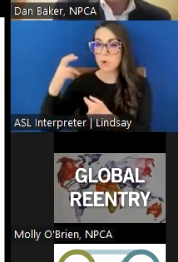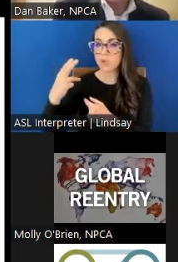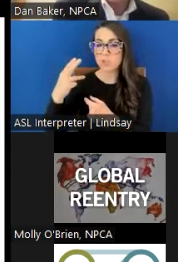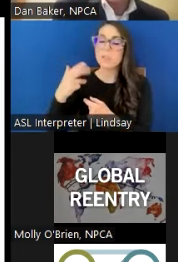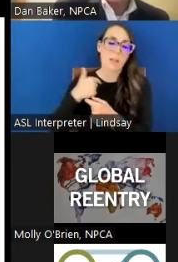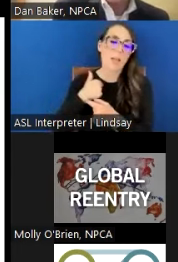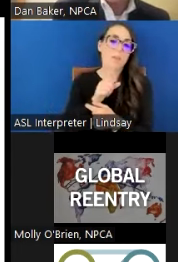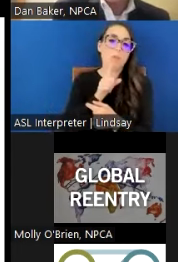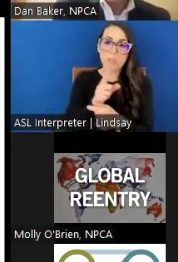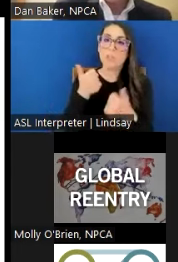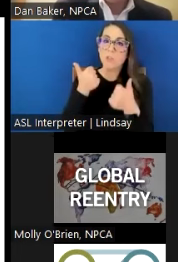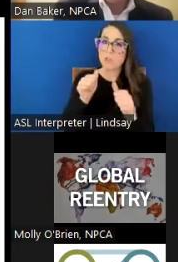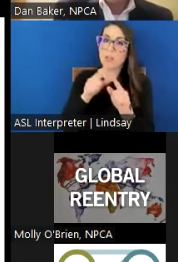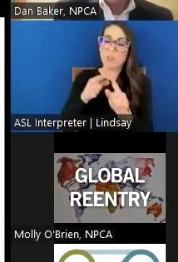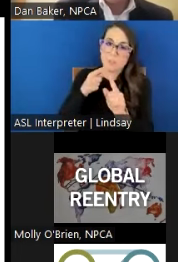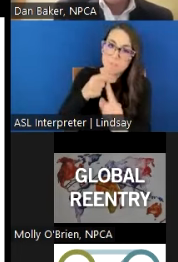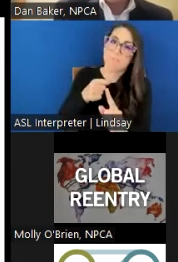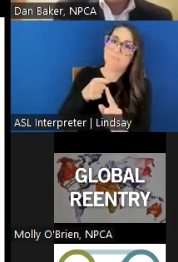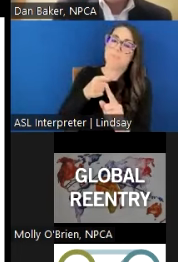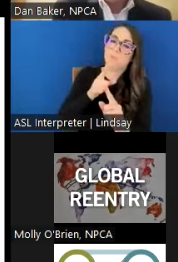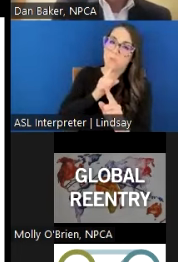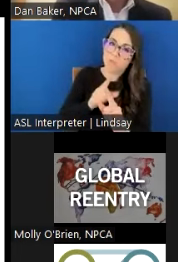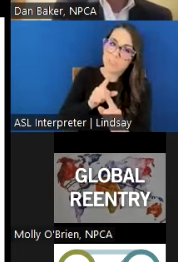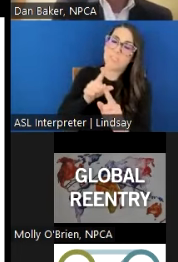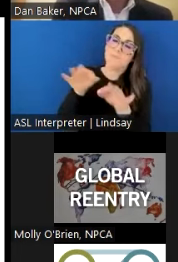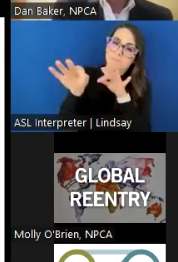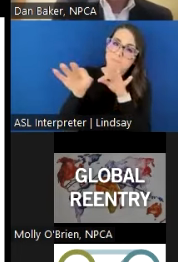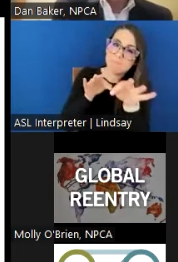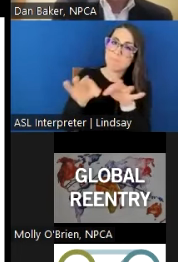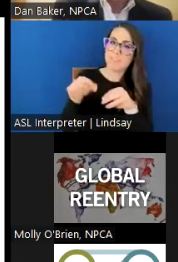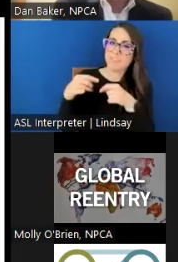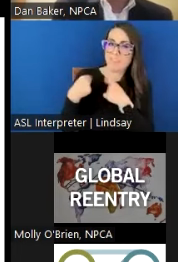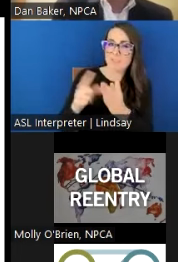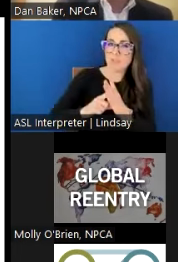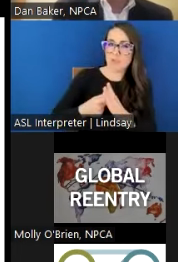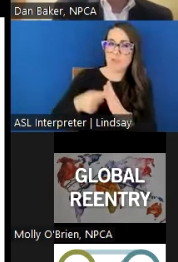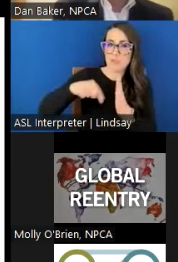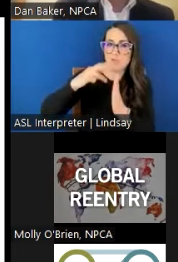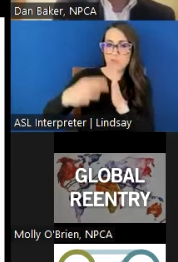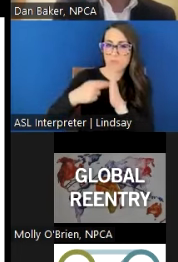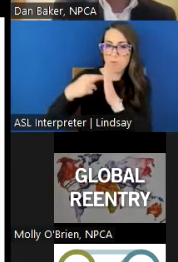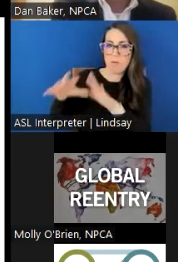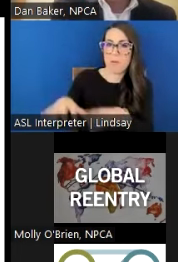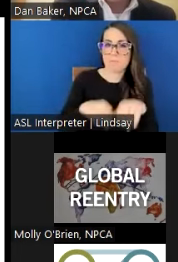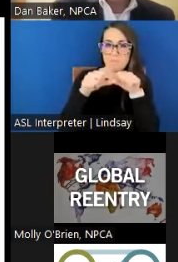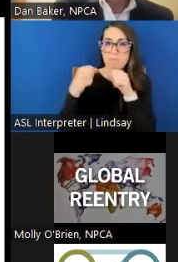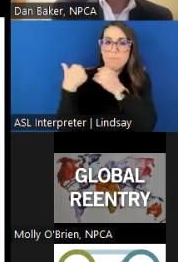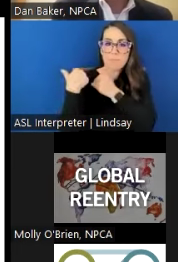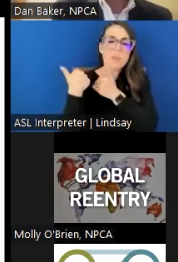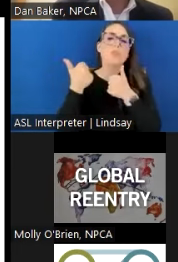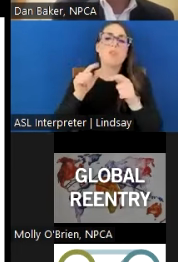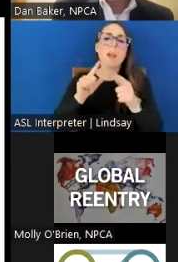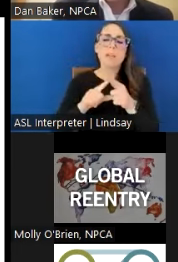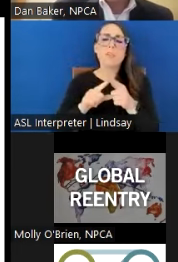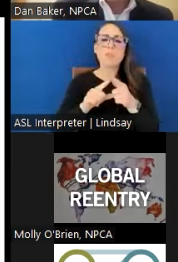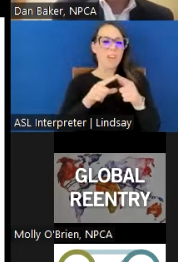this since beginning this role, is the redefinition of Peace Corps that